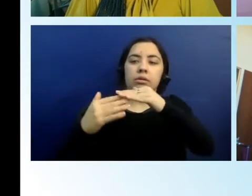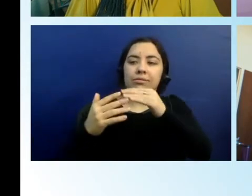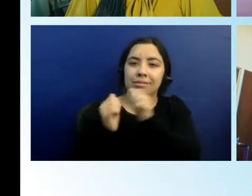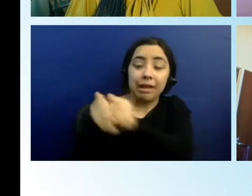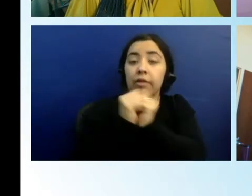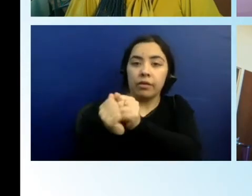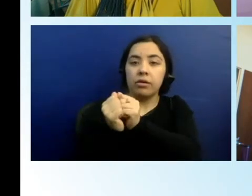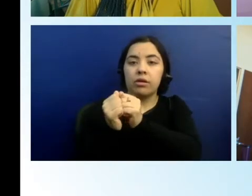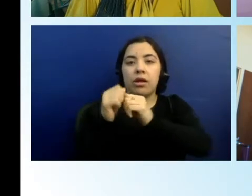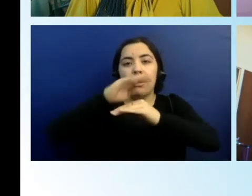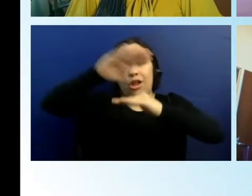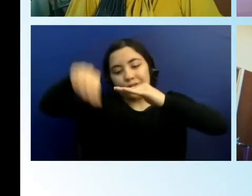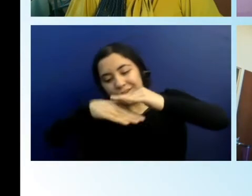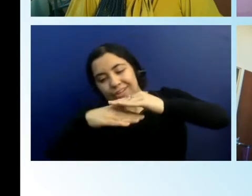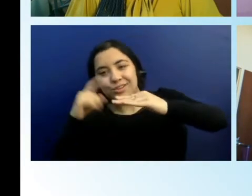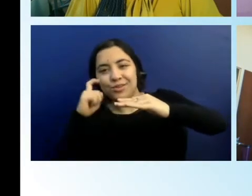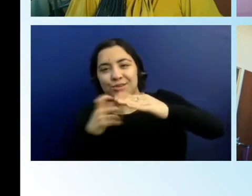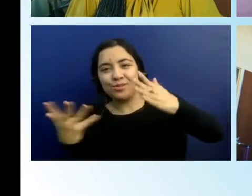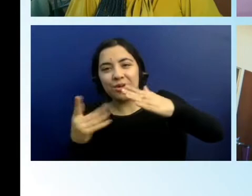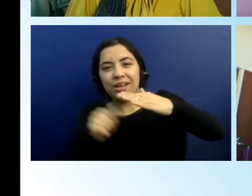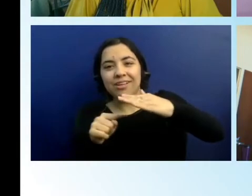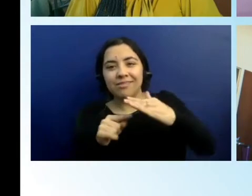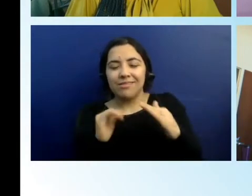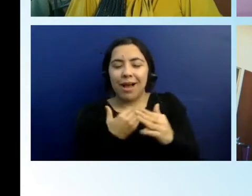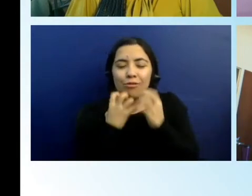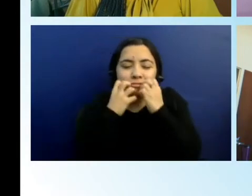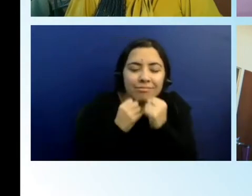beauty that really lies in our city.